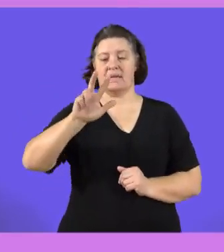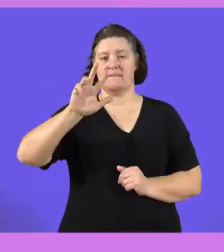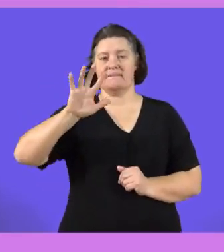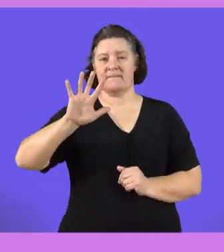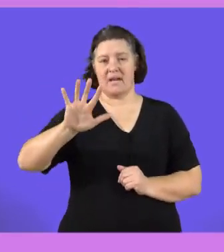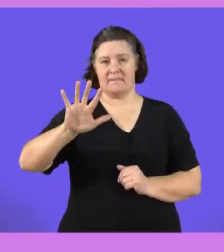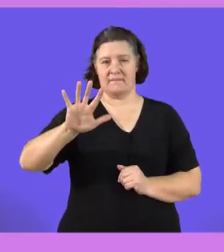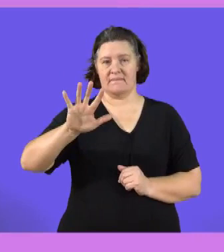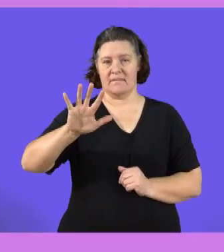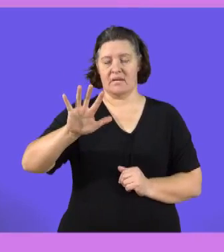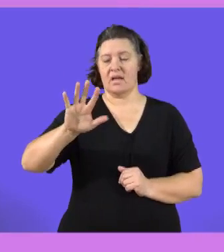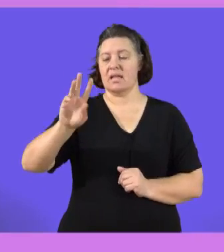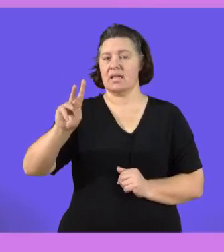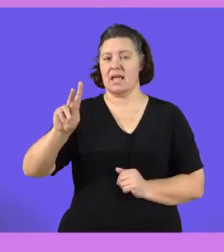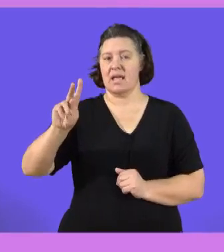1,85